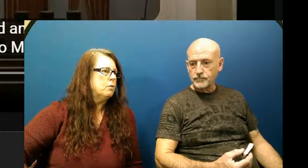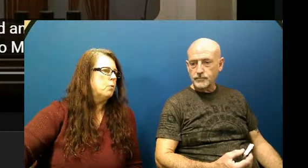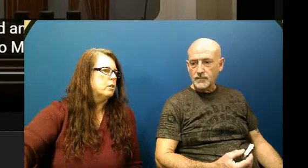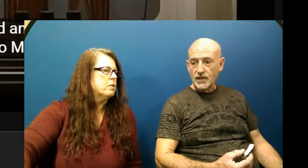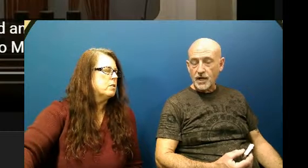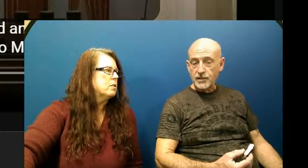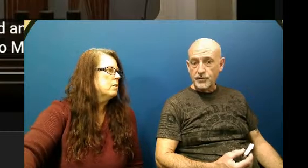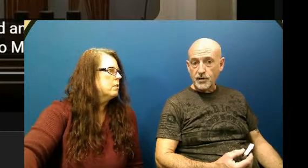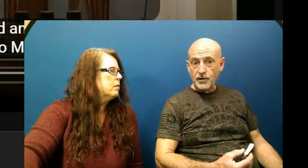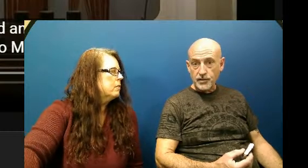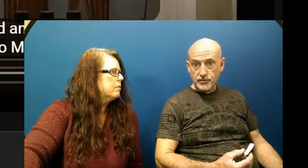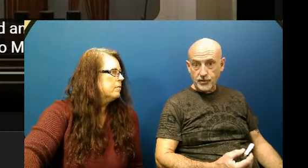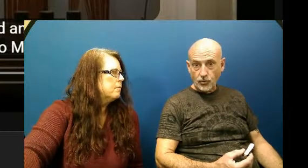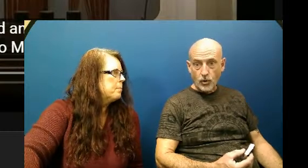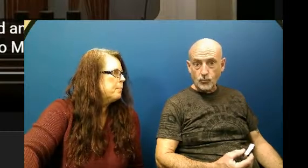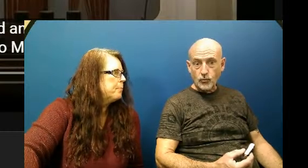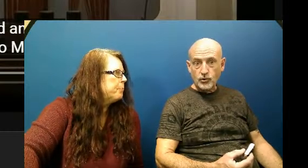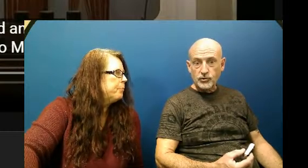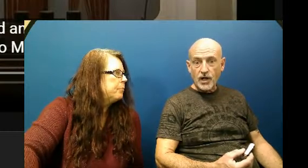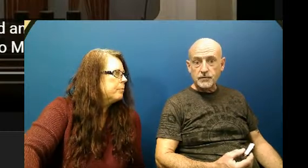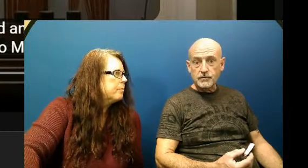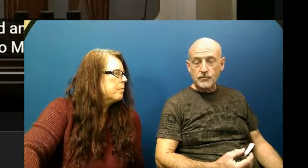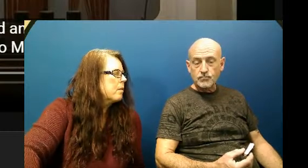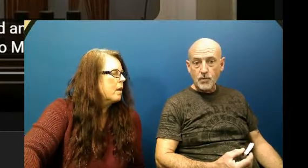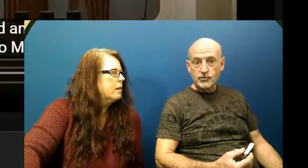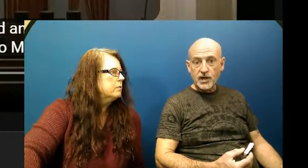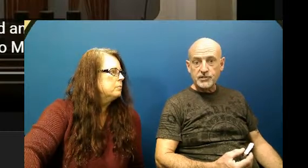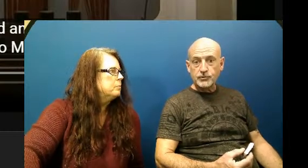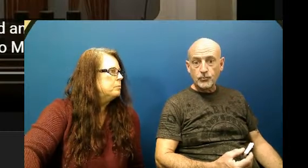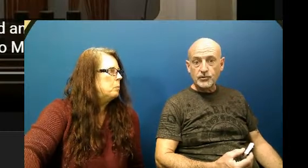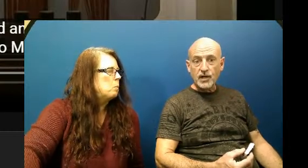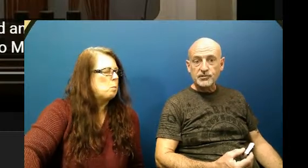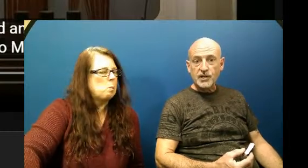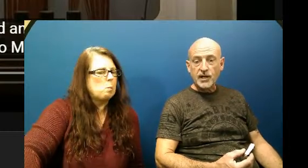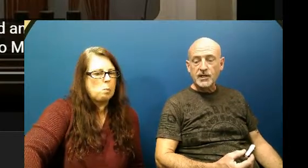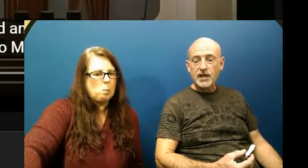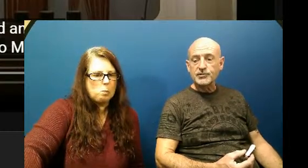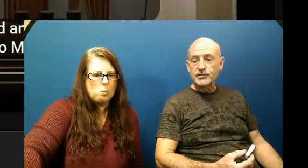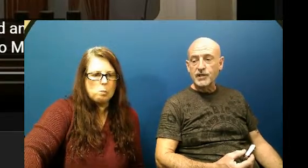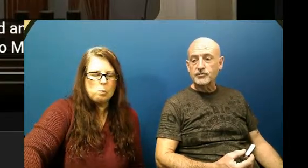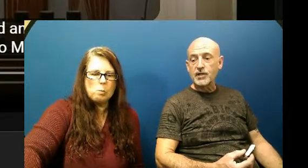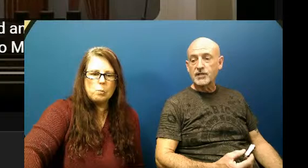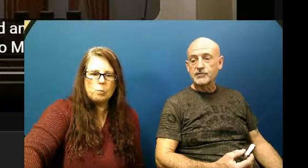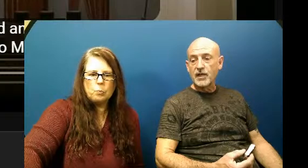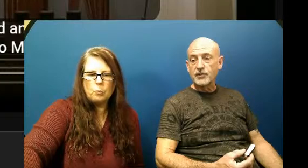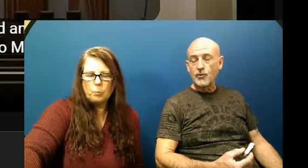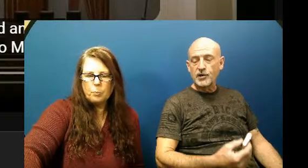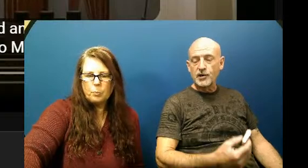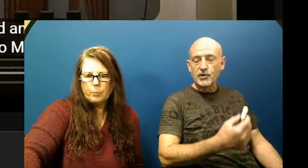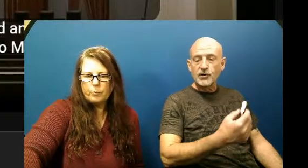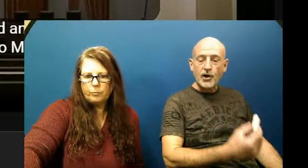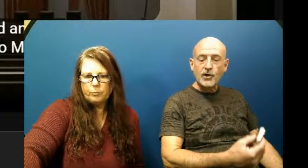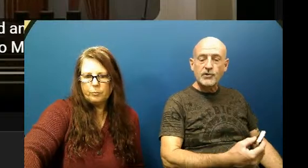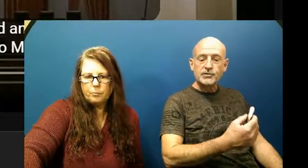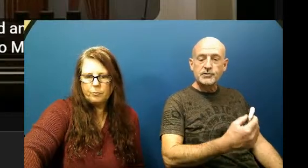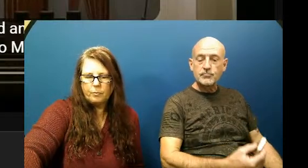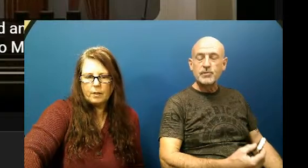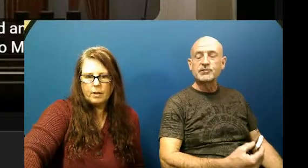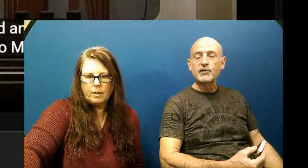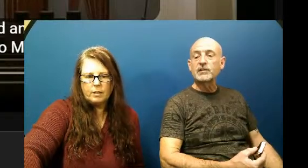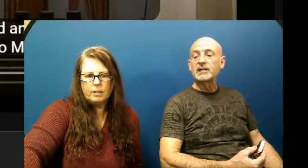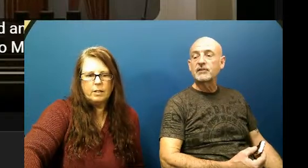the workforce. And the court will not, in most cases, will not second guess the exercise of that authority because